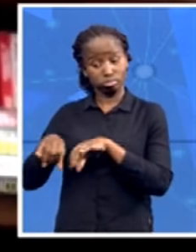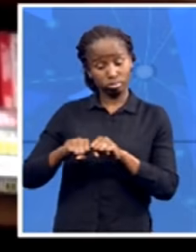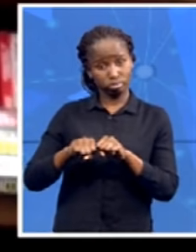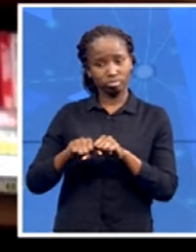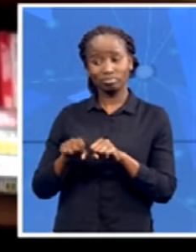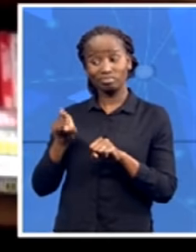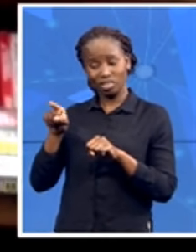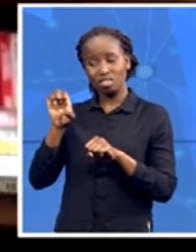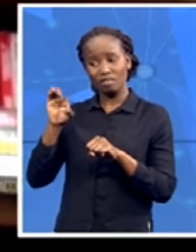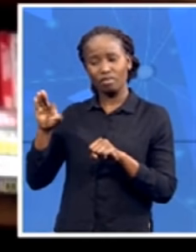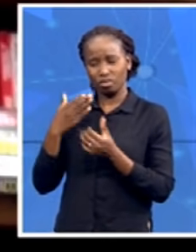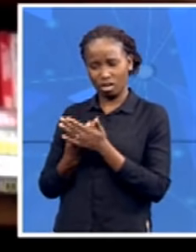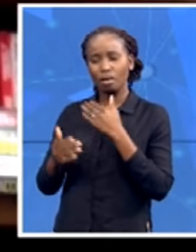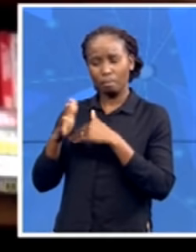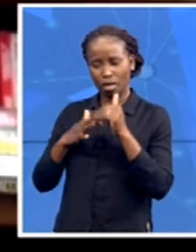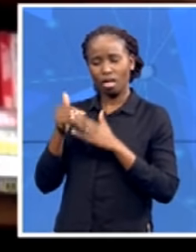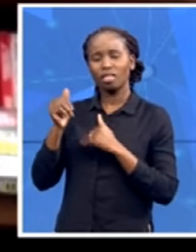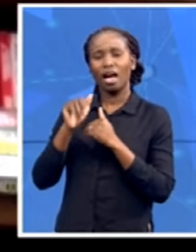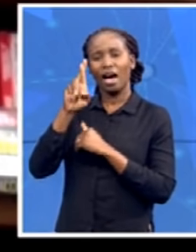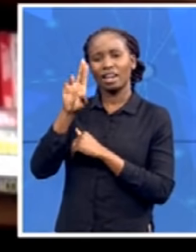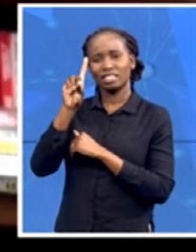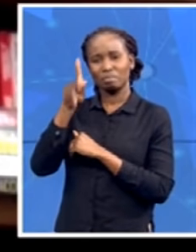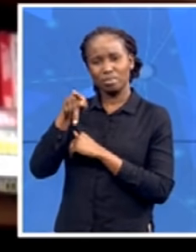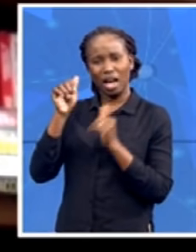houses in Sentin.